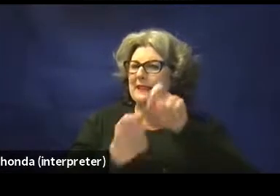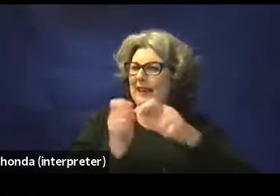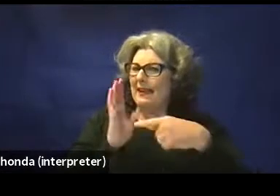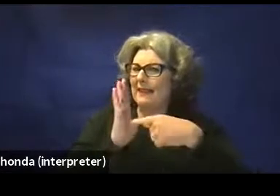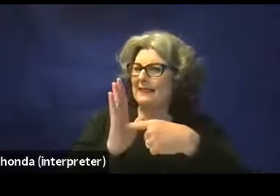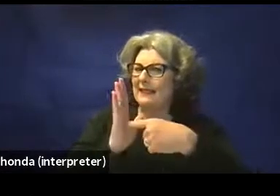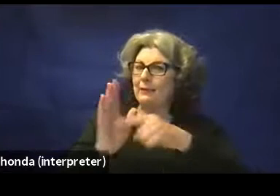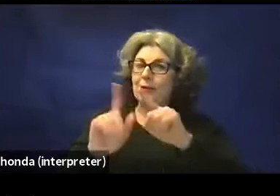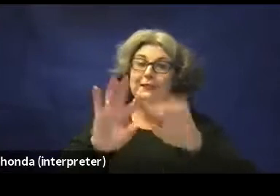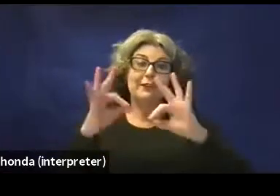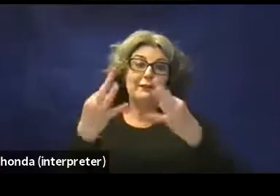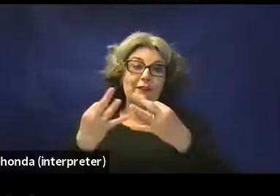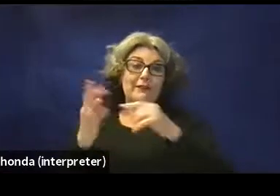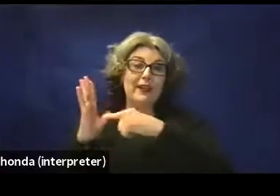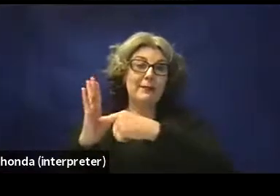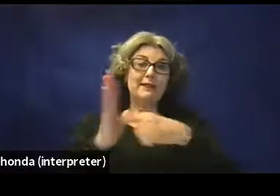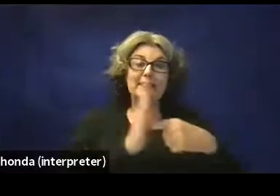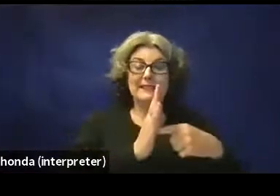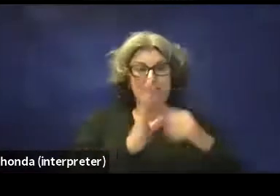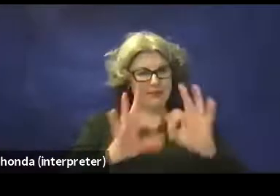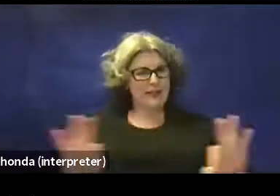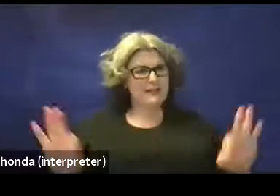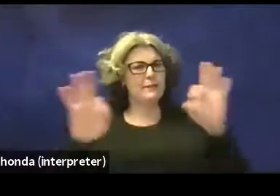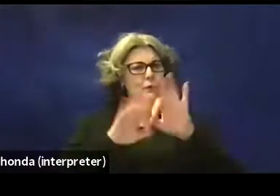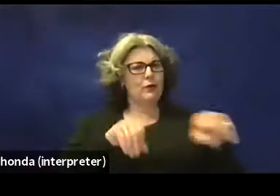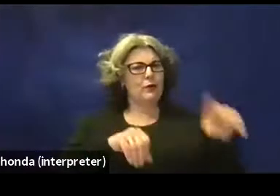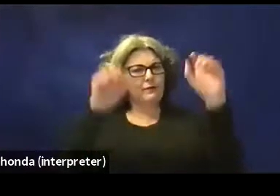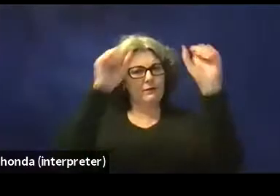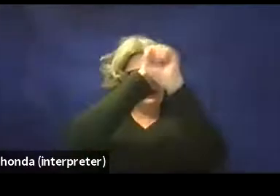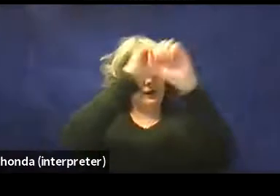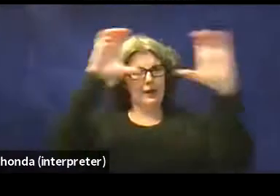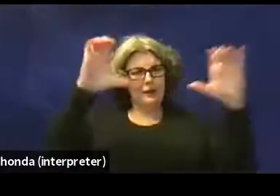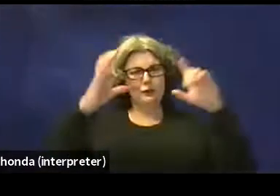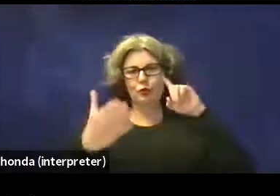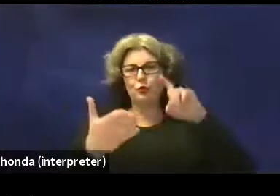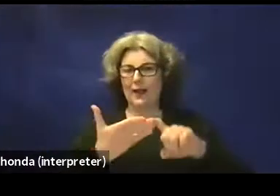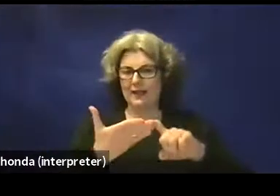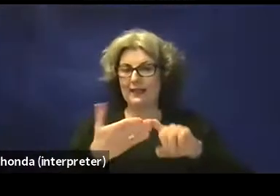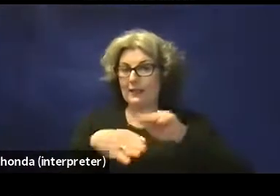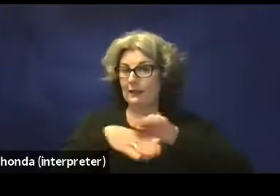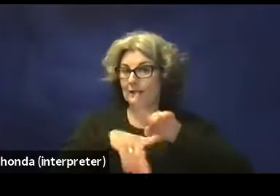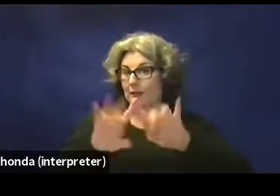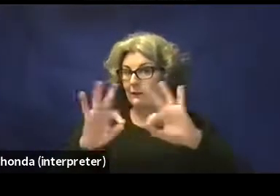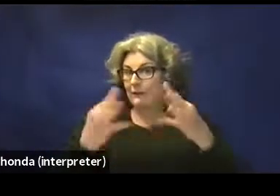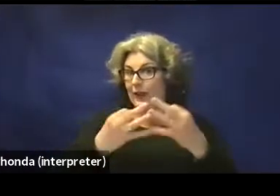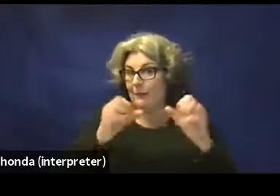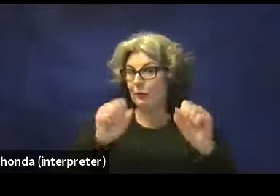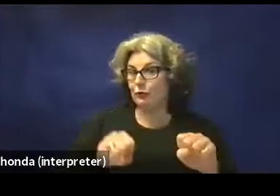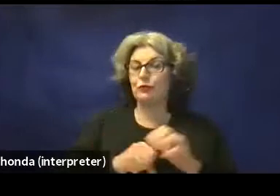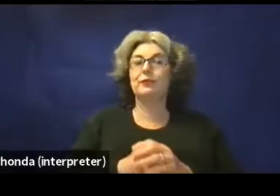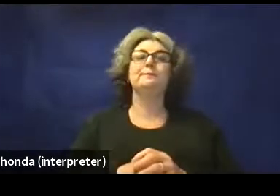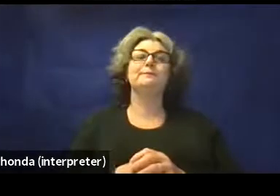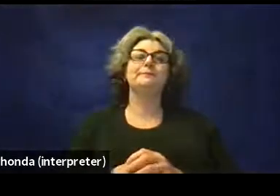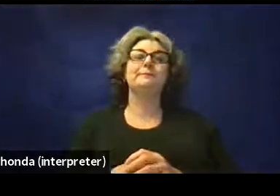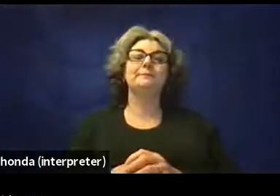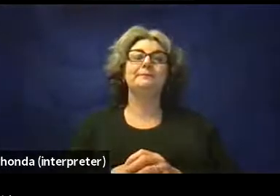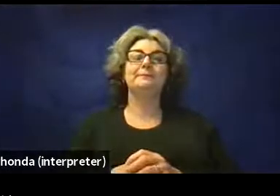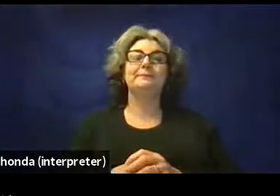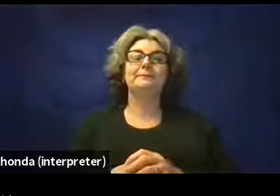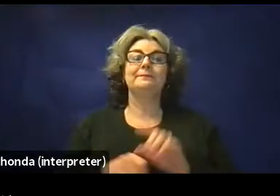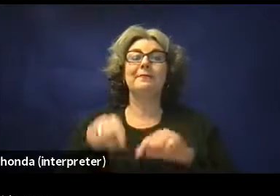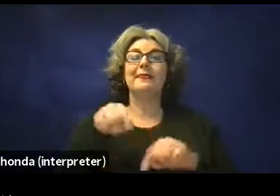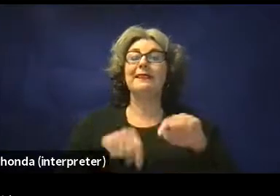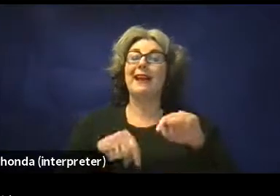out in different families, because I think that's important for us to recognize that way. So heading back to